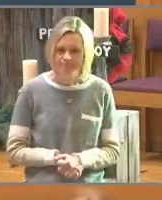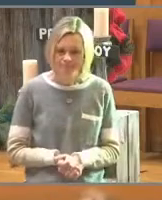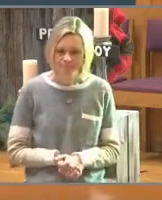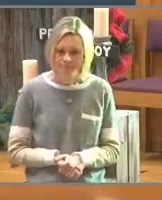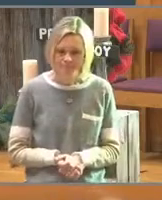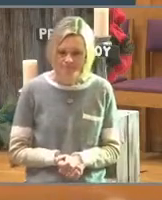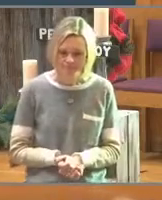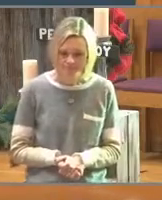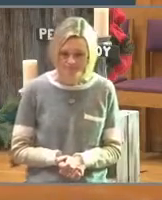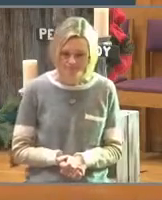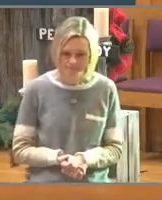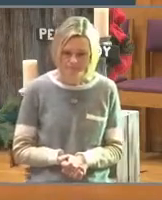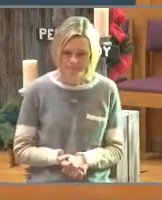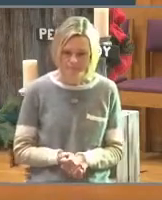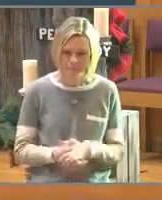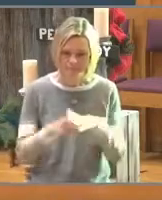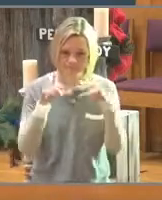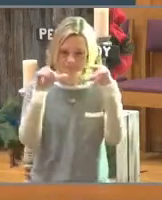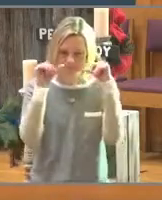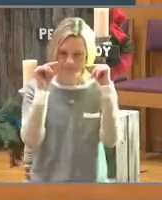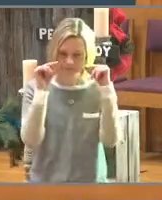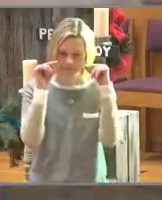All right, Lynn, again, let's close our eyes,